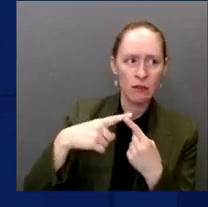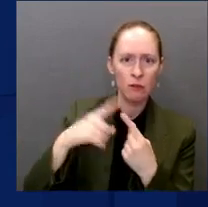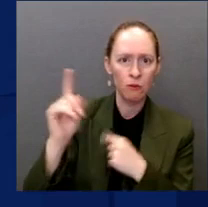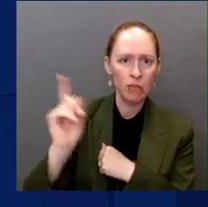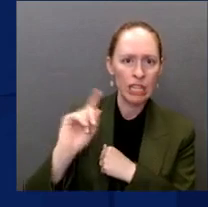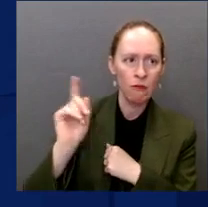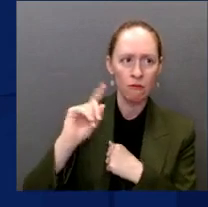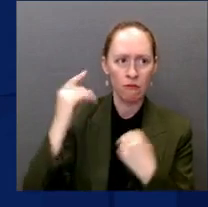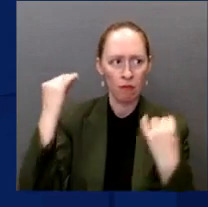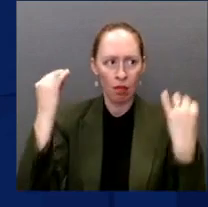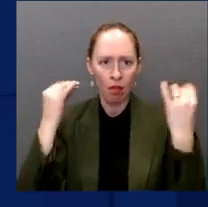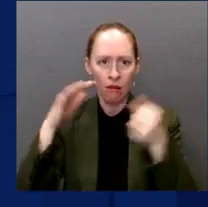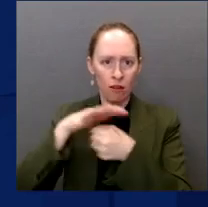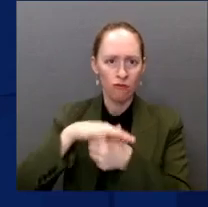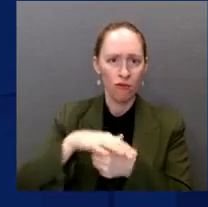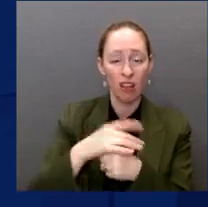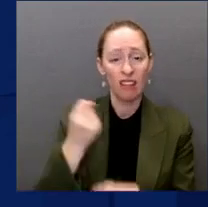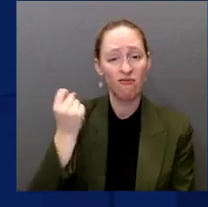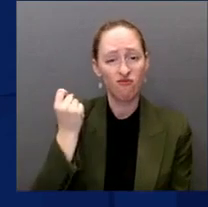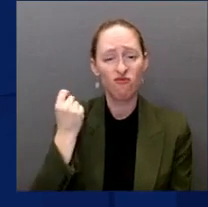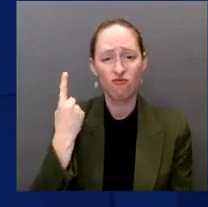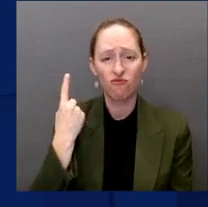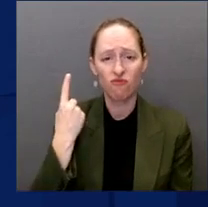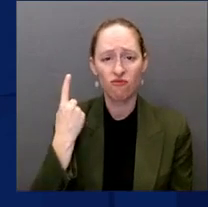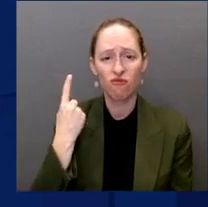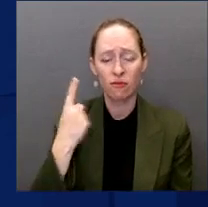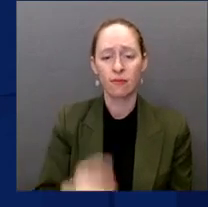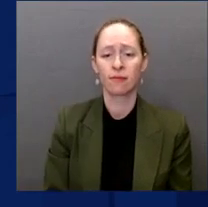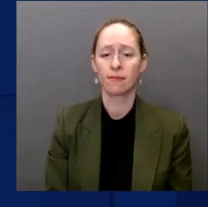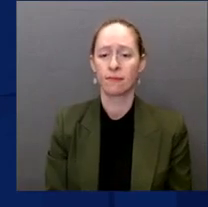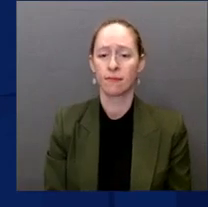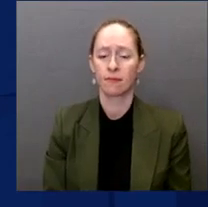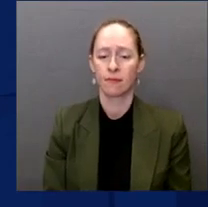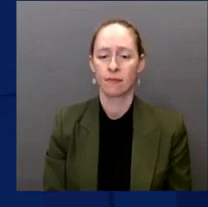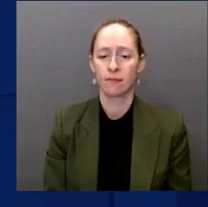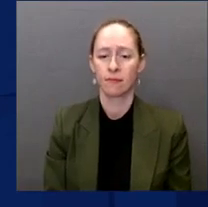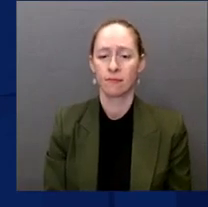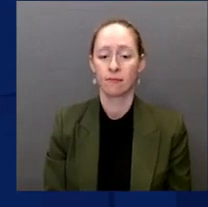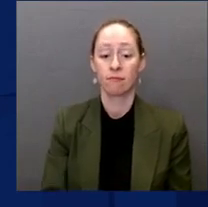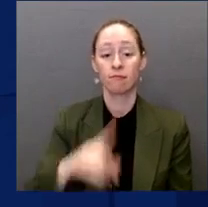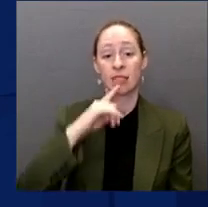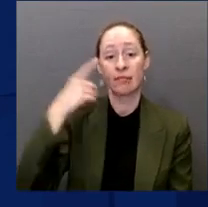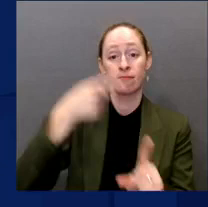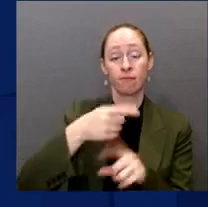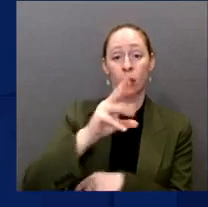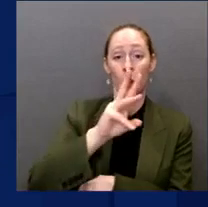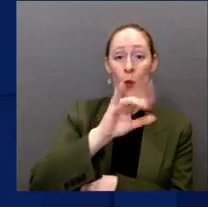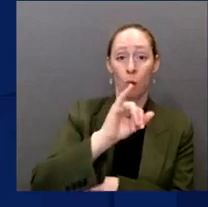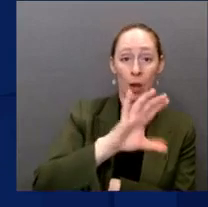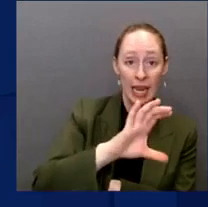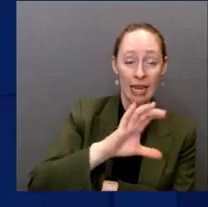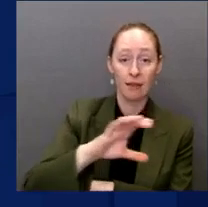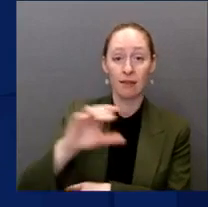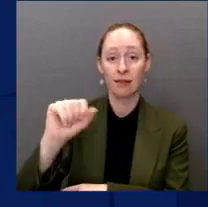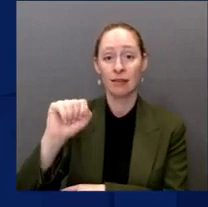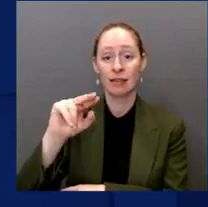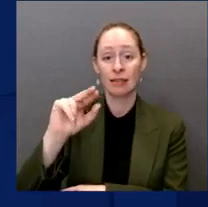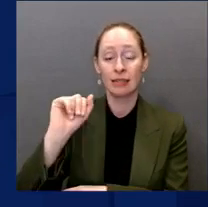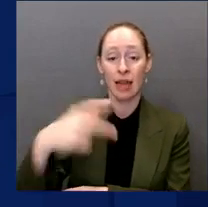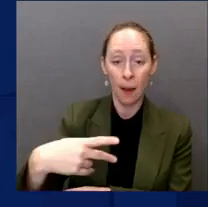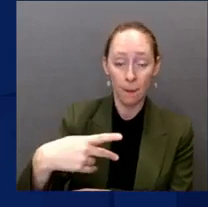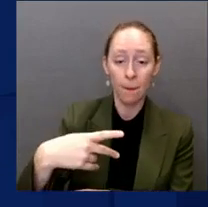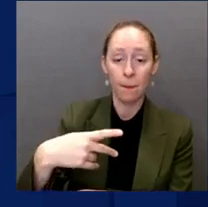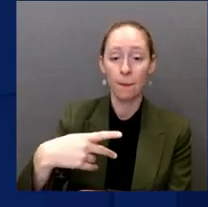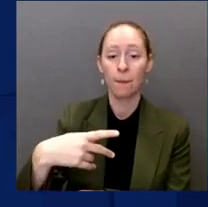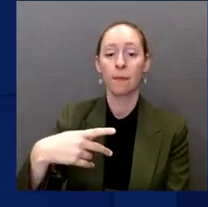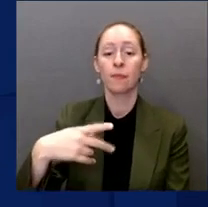know, why programs like WIC, SNAP, PEBT, and universal free school meals